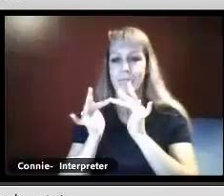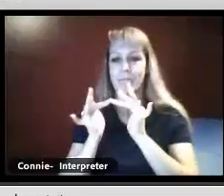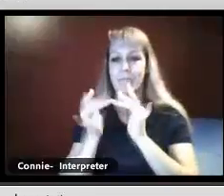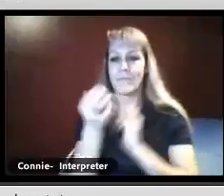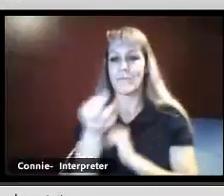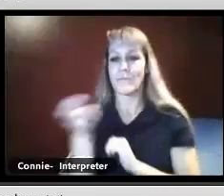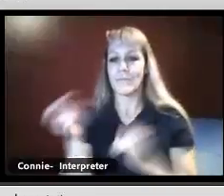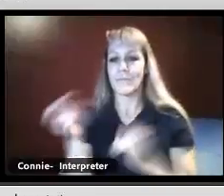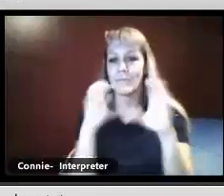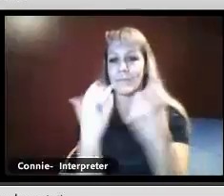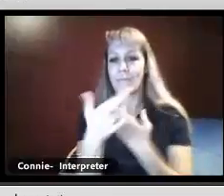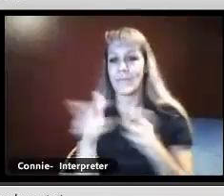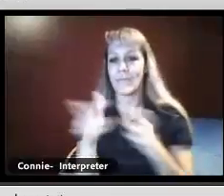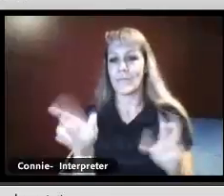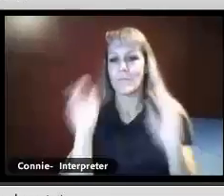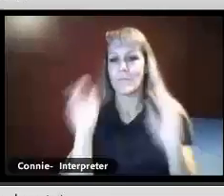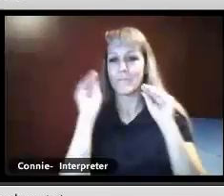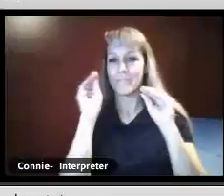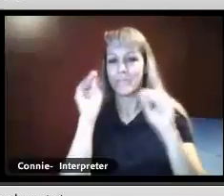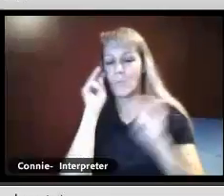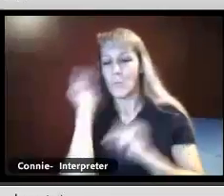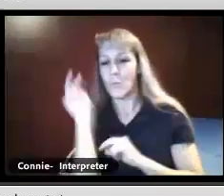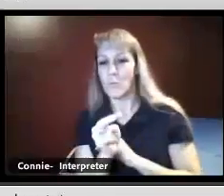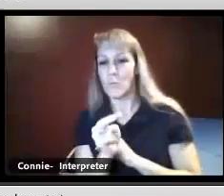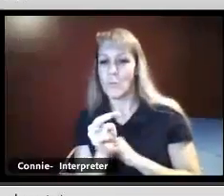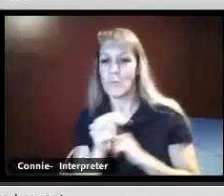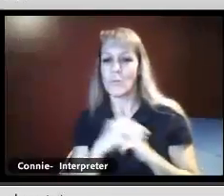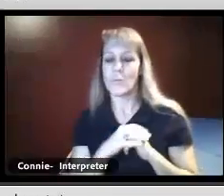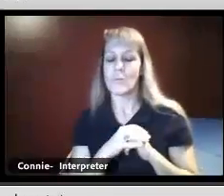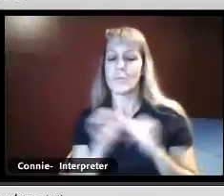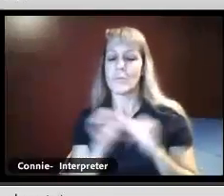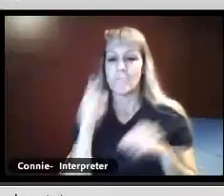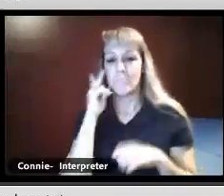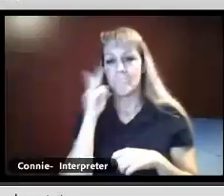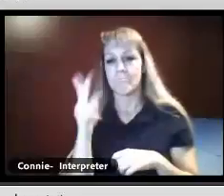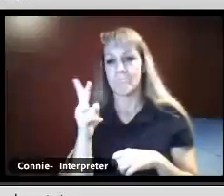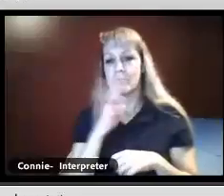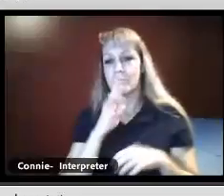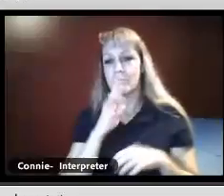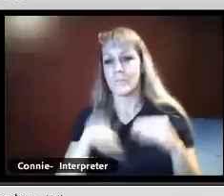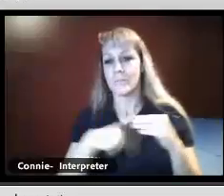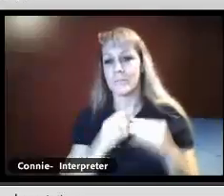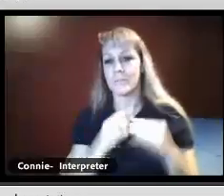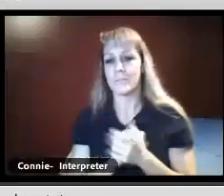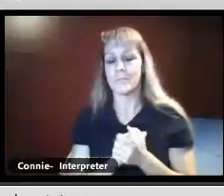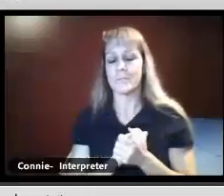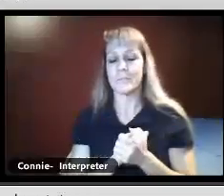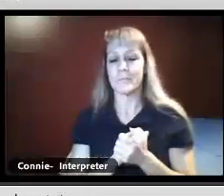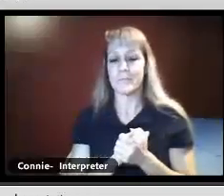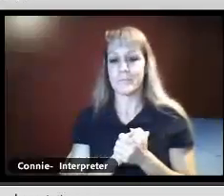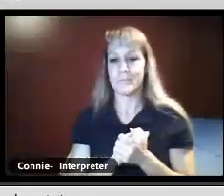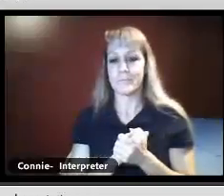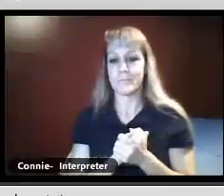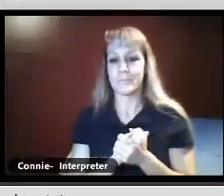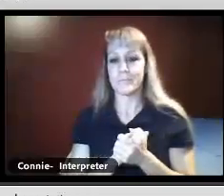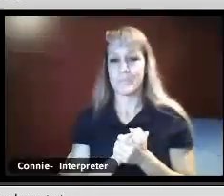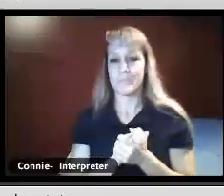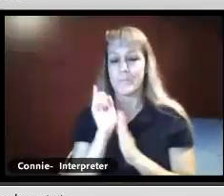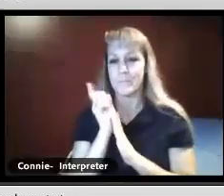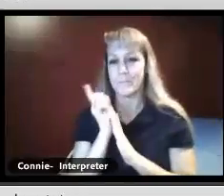teaching. And we're going to take a quick look at that together so you can see what it is that I'm talking about. So, one